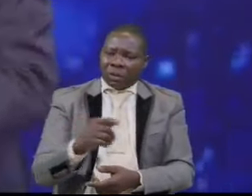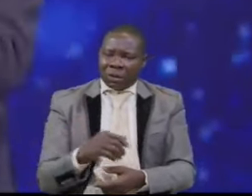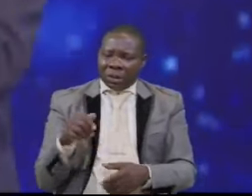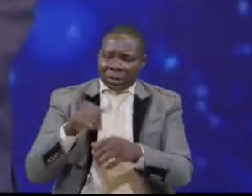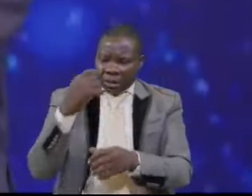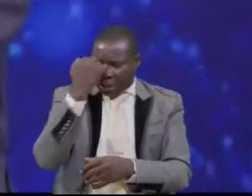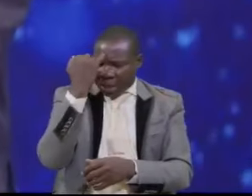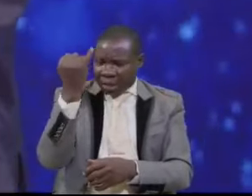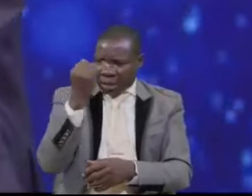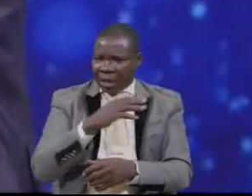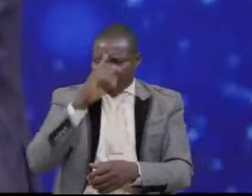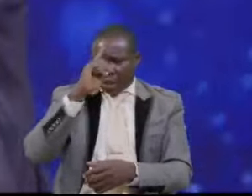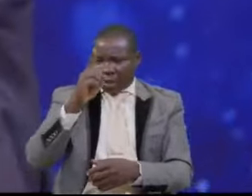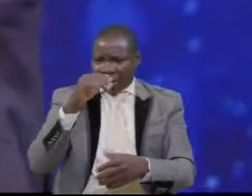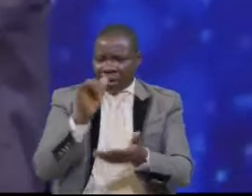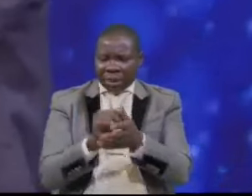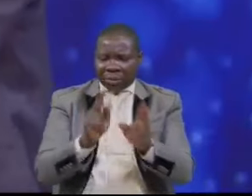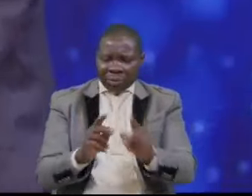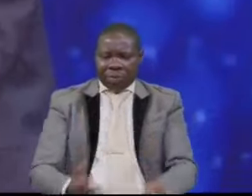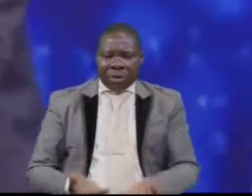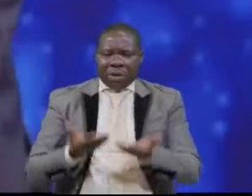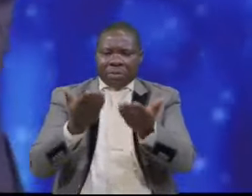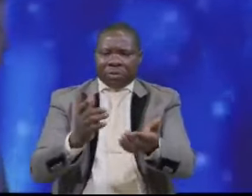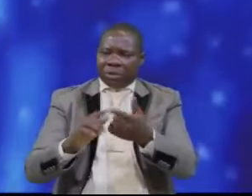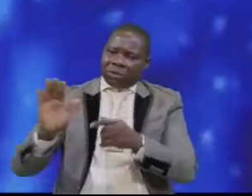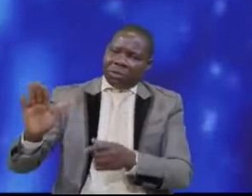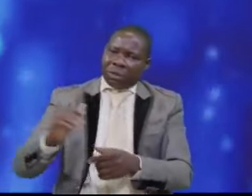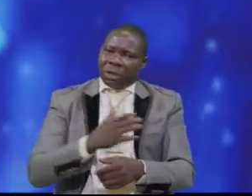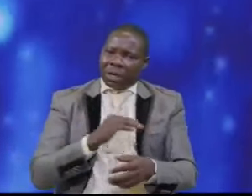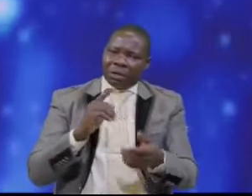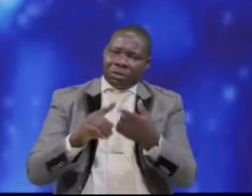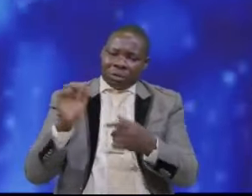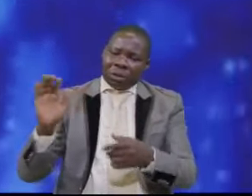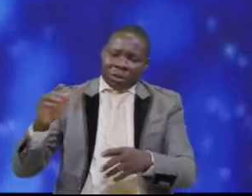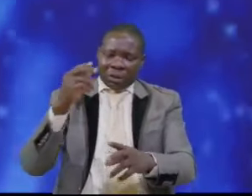people presented to him, and true to his name,